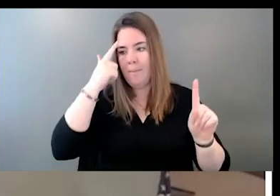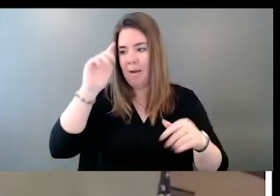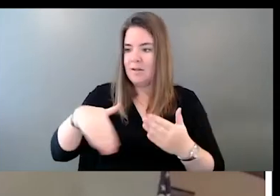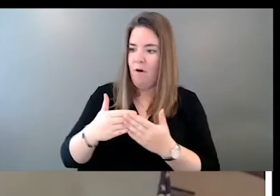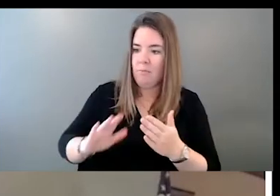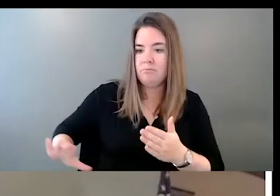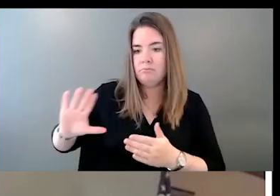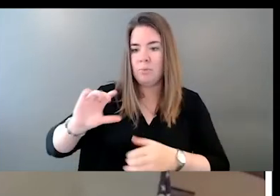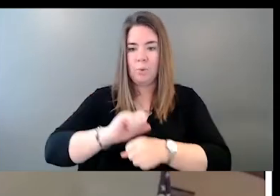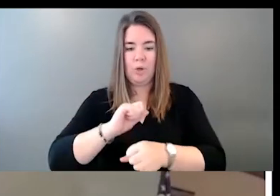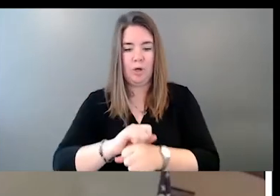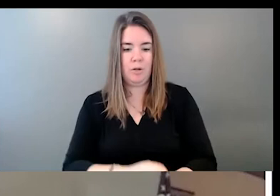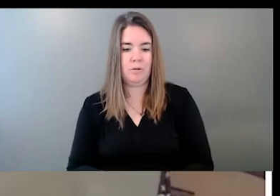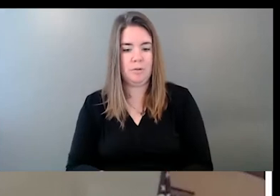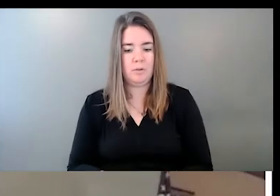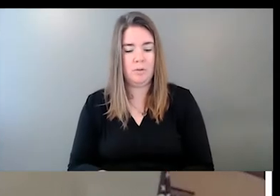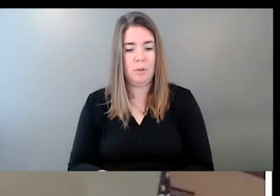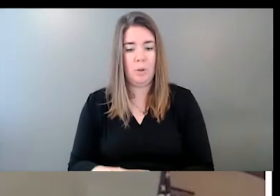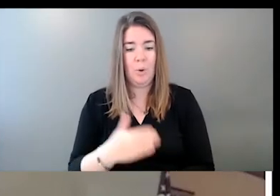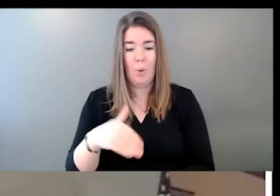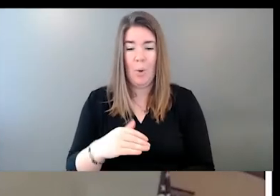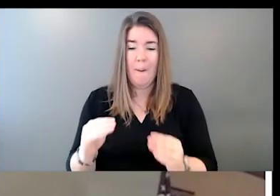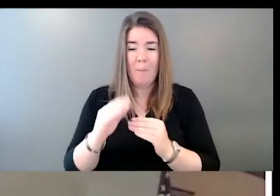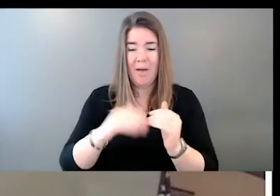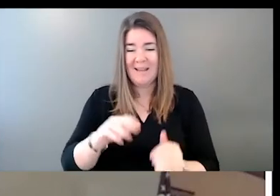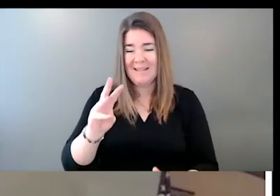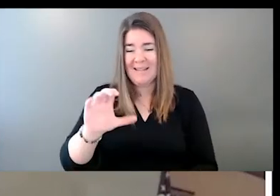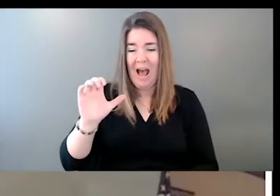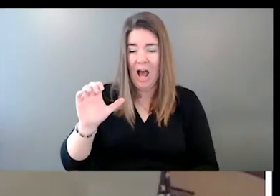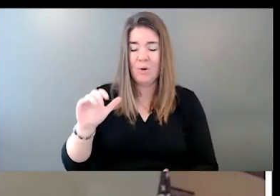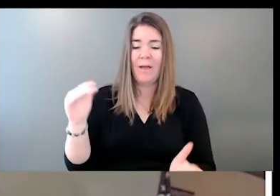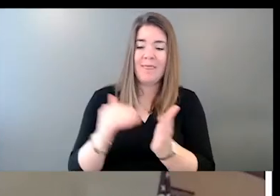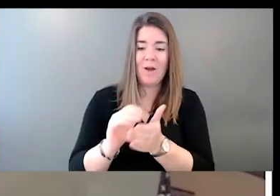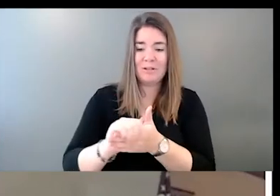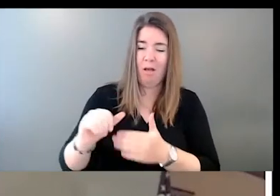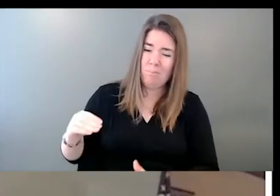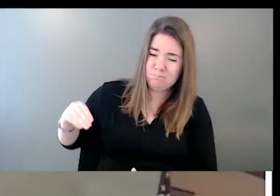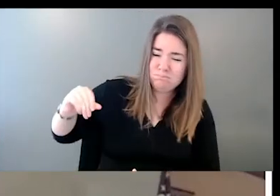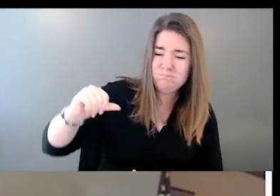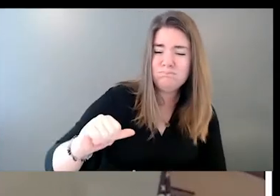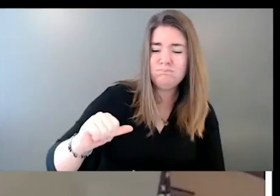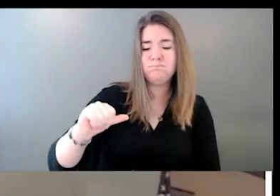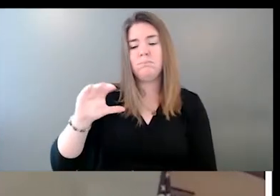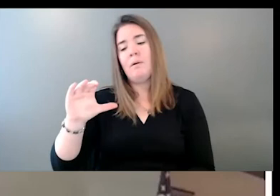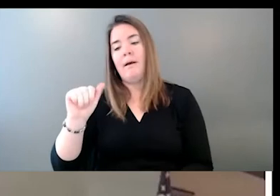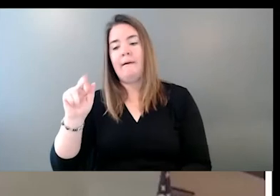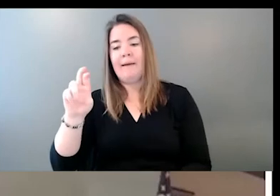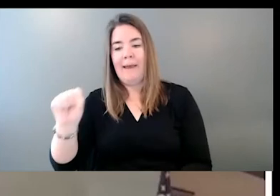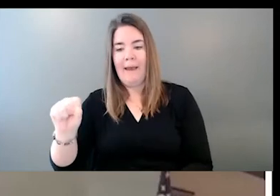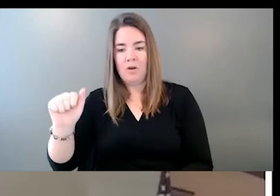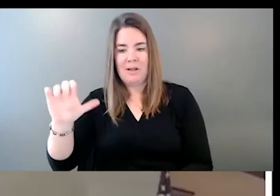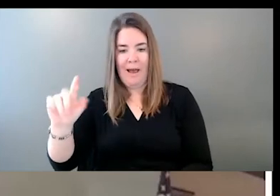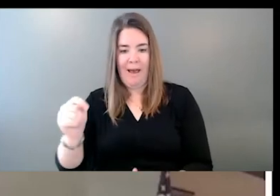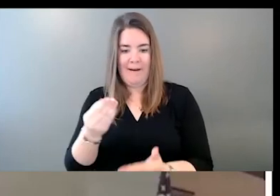We've spent more than $600,000 in CARES Act funding and hope to keep the program operating for the